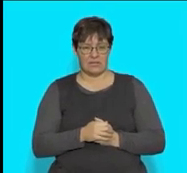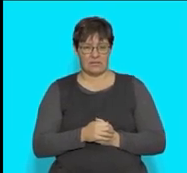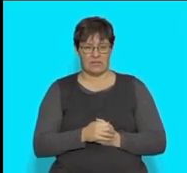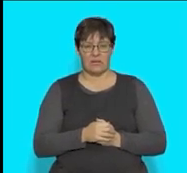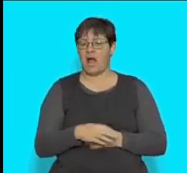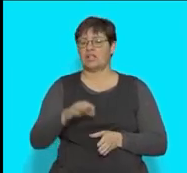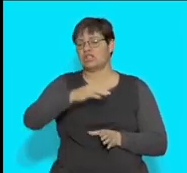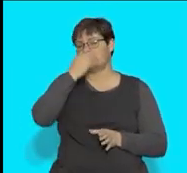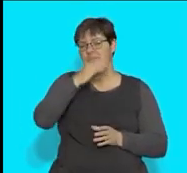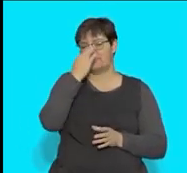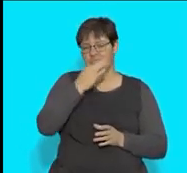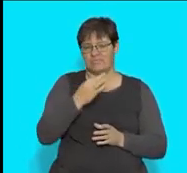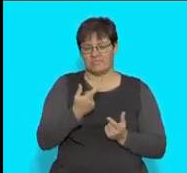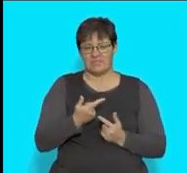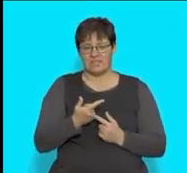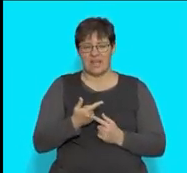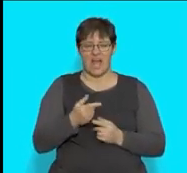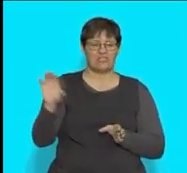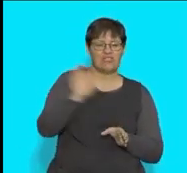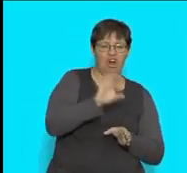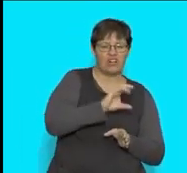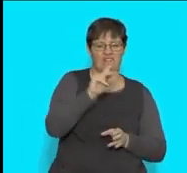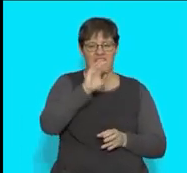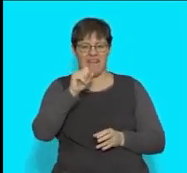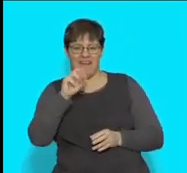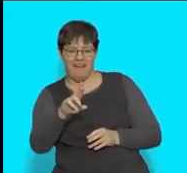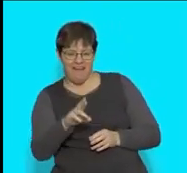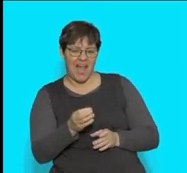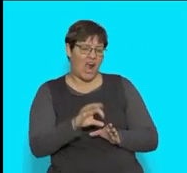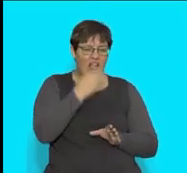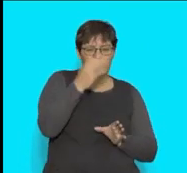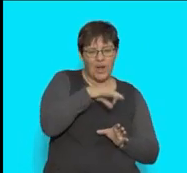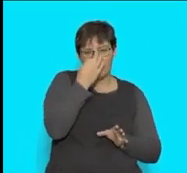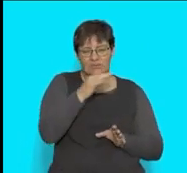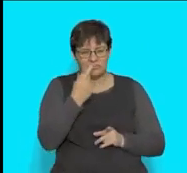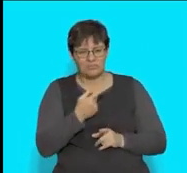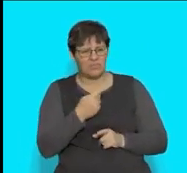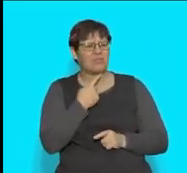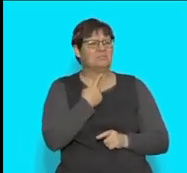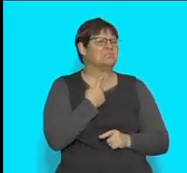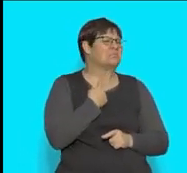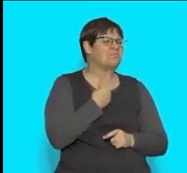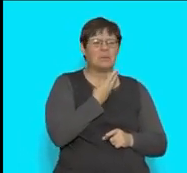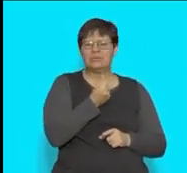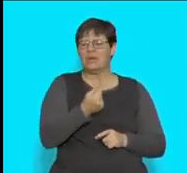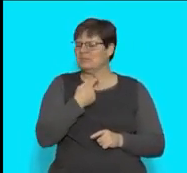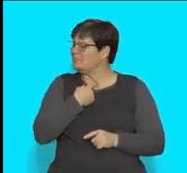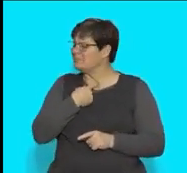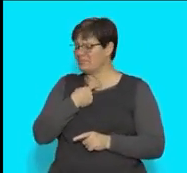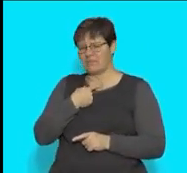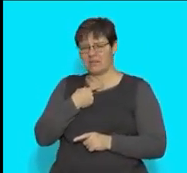salt and vinegar chips, or lacquer slop chips with vinegar. What happens? What do you feel? Thirsty. So